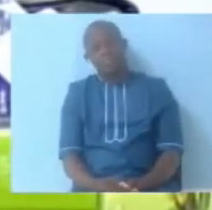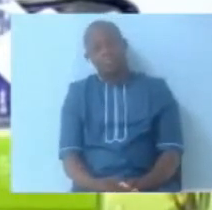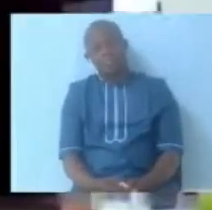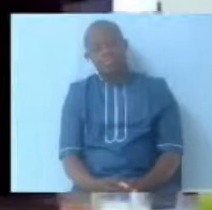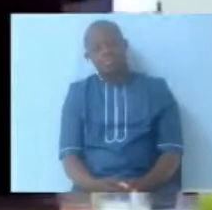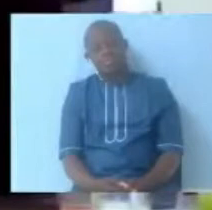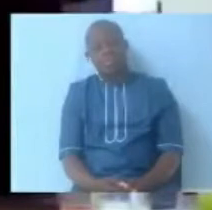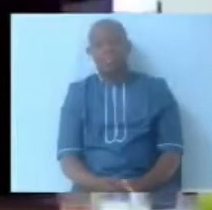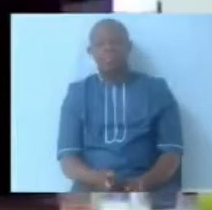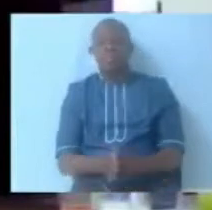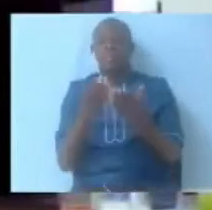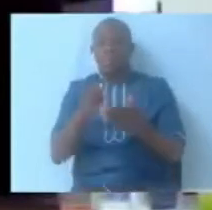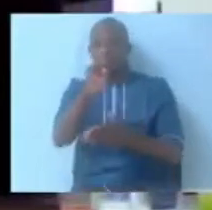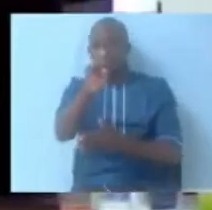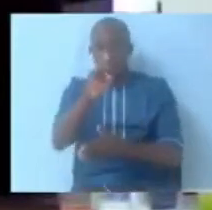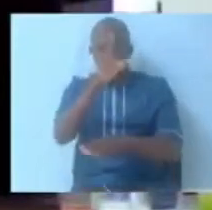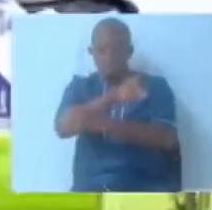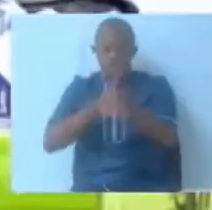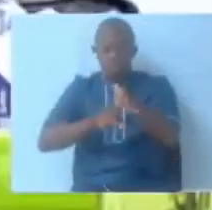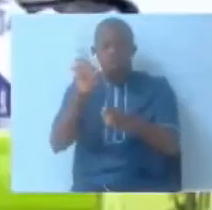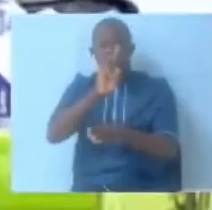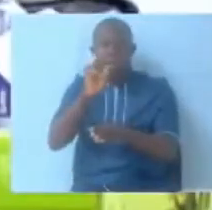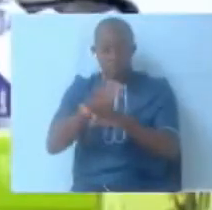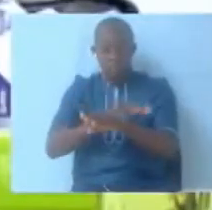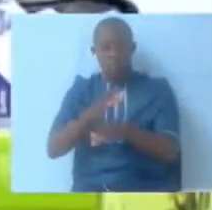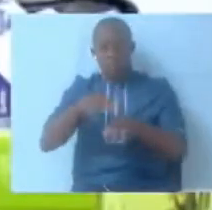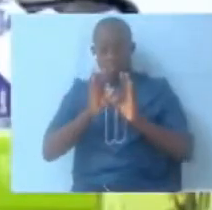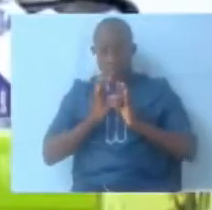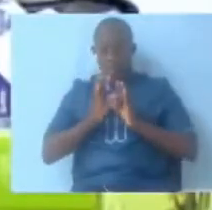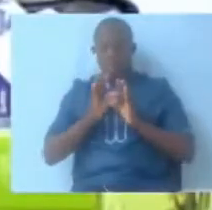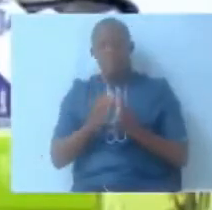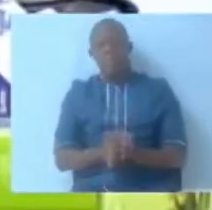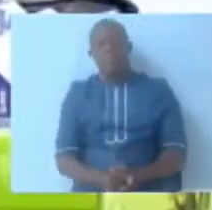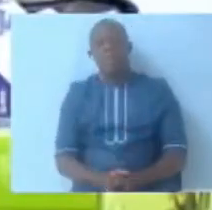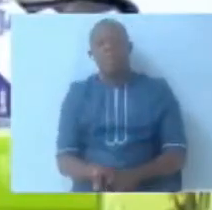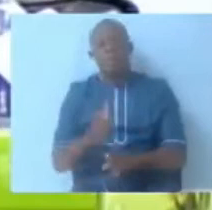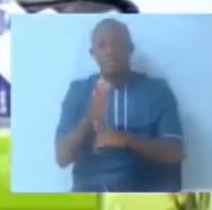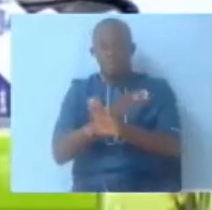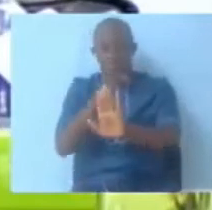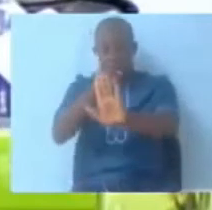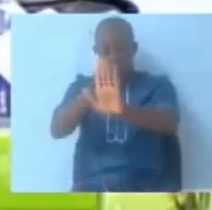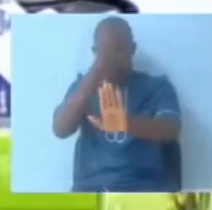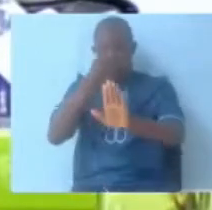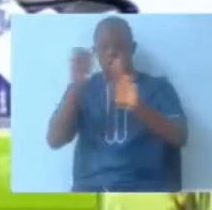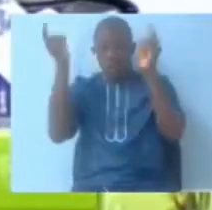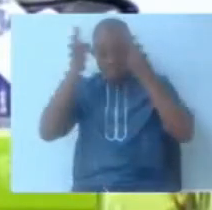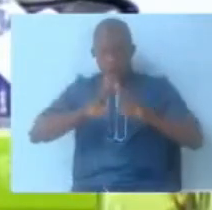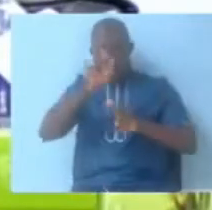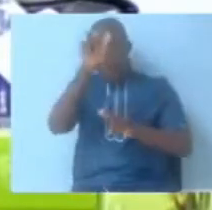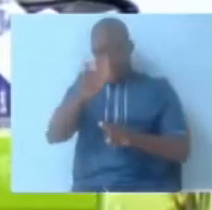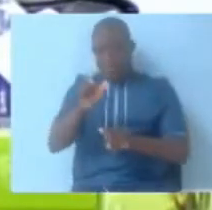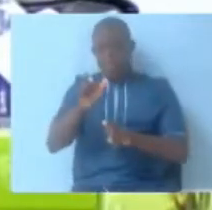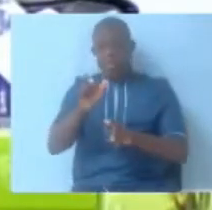So what position did you take at that point? The defense lawyers made an application for me to dismiss the